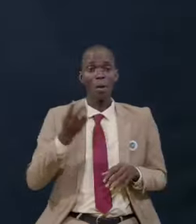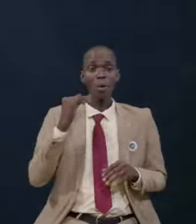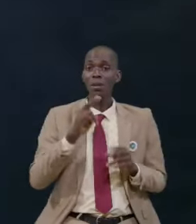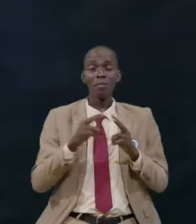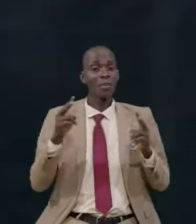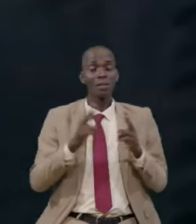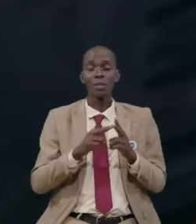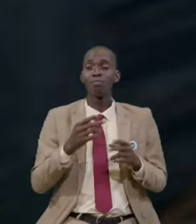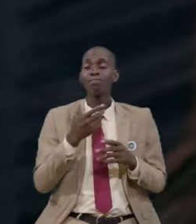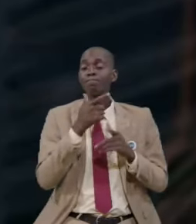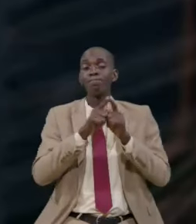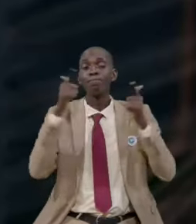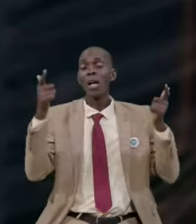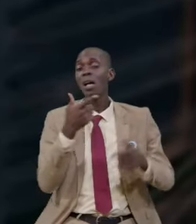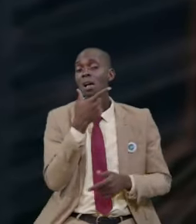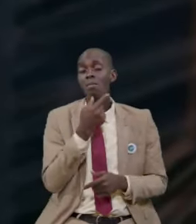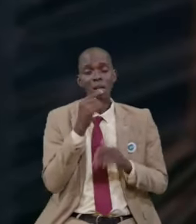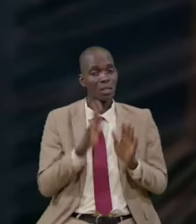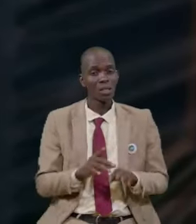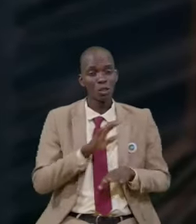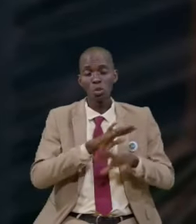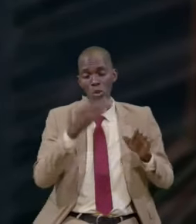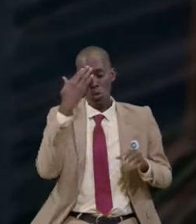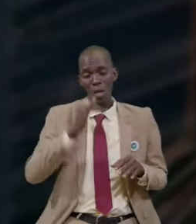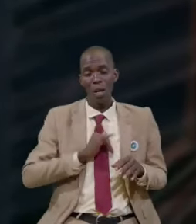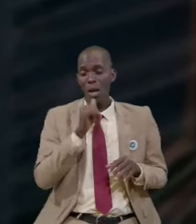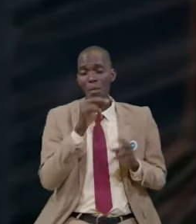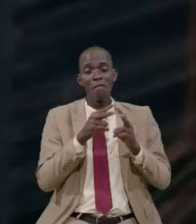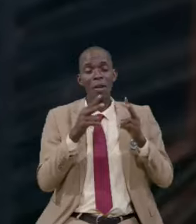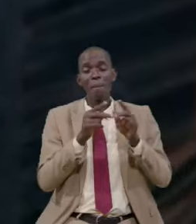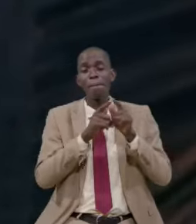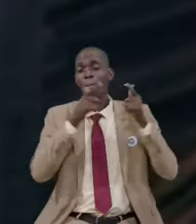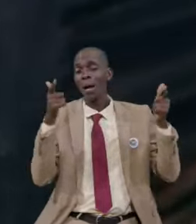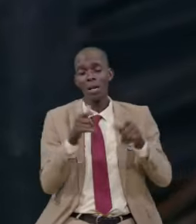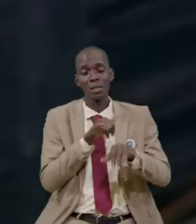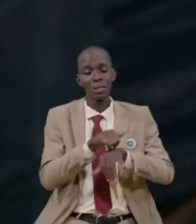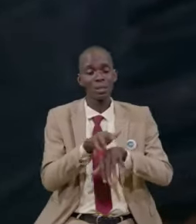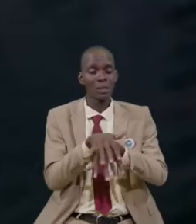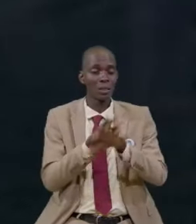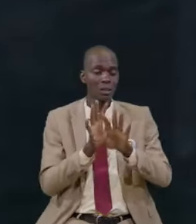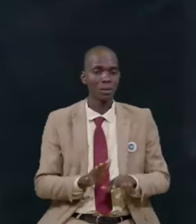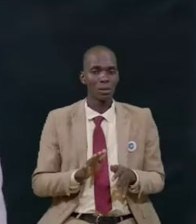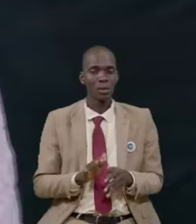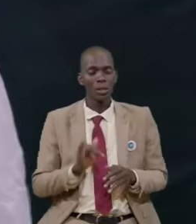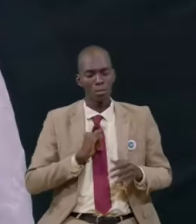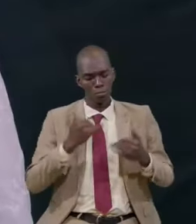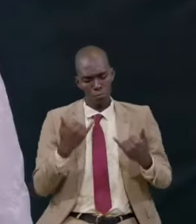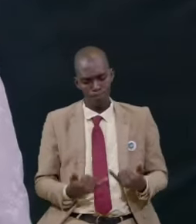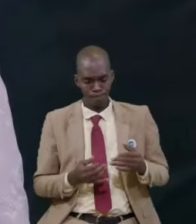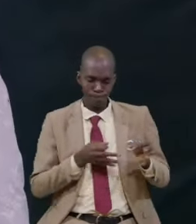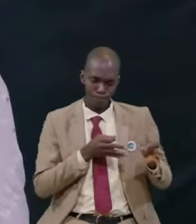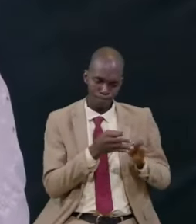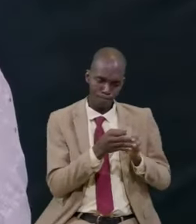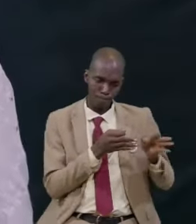a big hypocrite. And I now began to tell him the